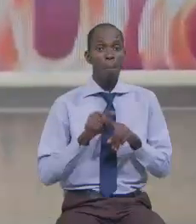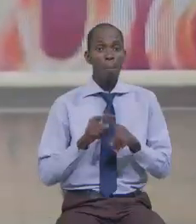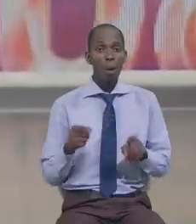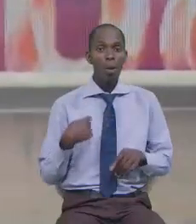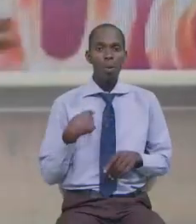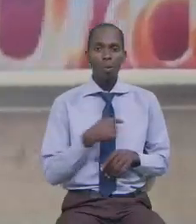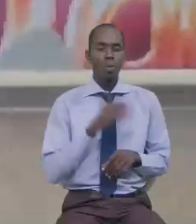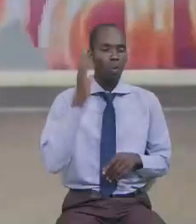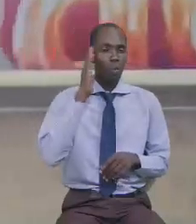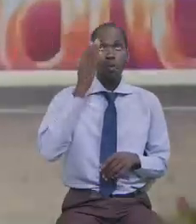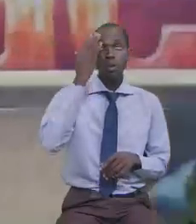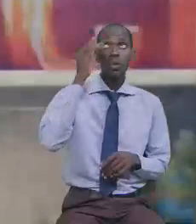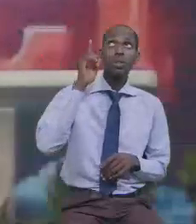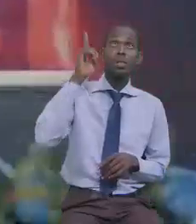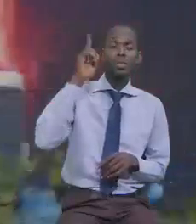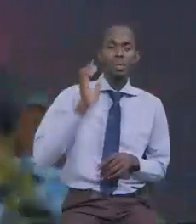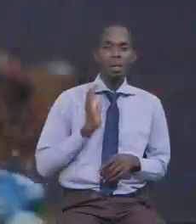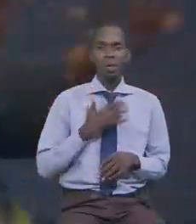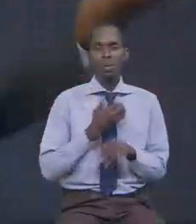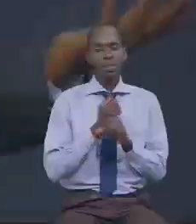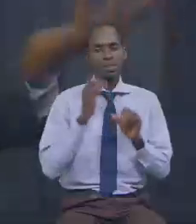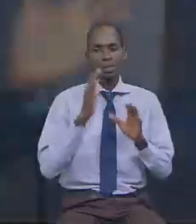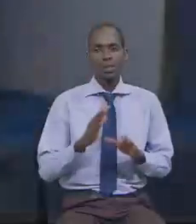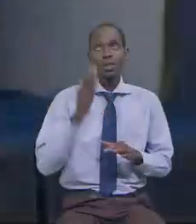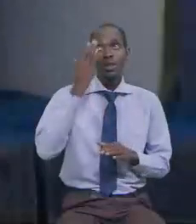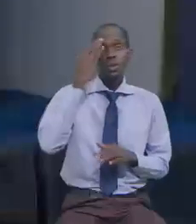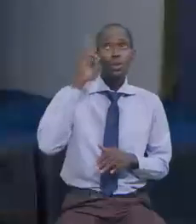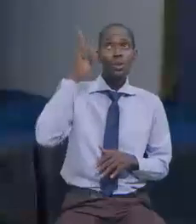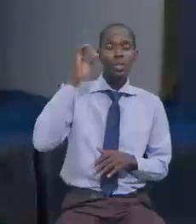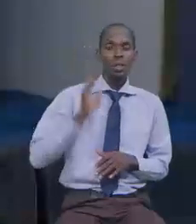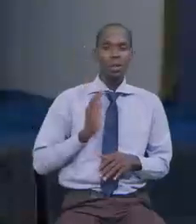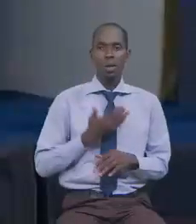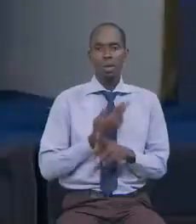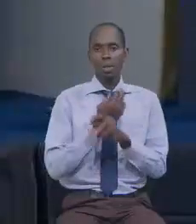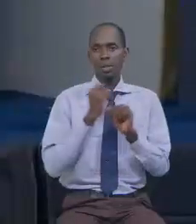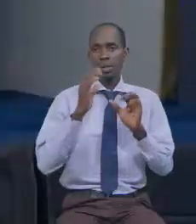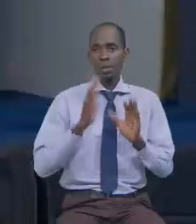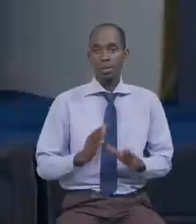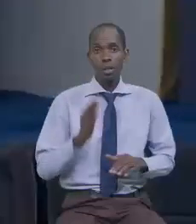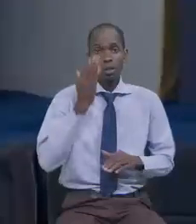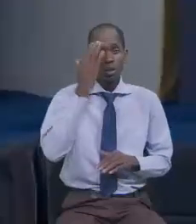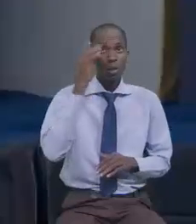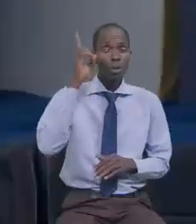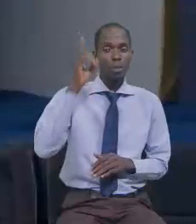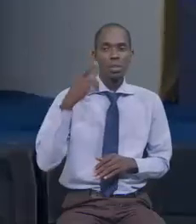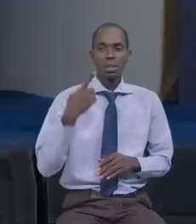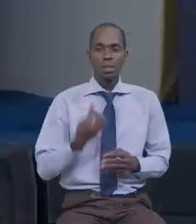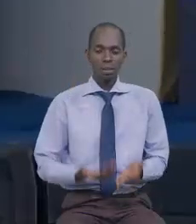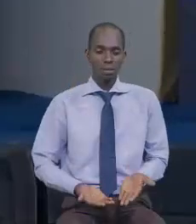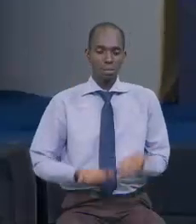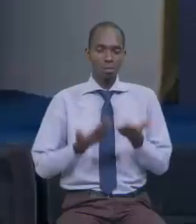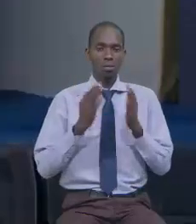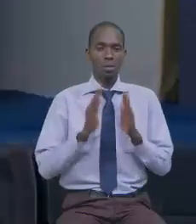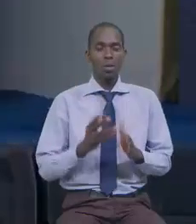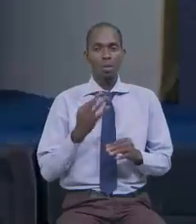Savior, when we know him, our Redeemer, when we know him, the lifter up of our head, we